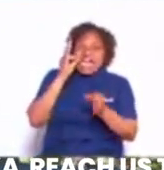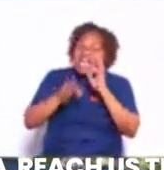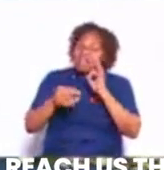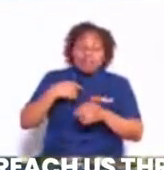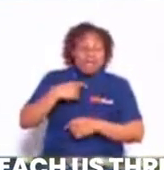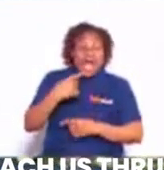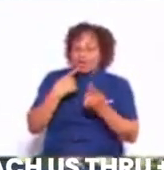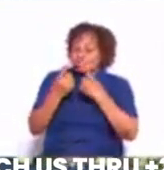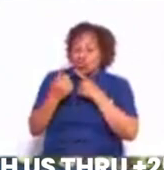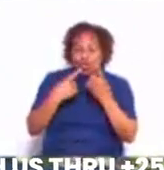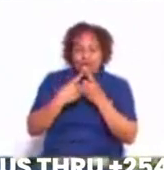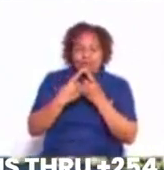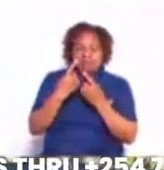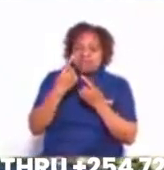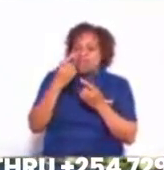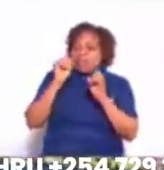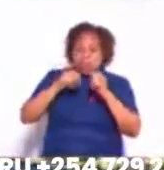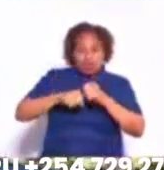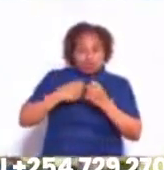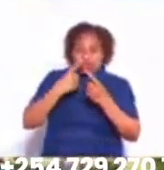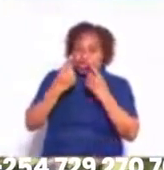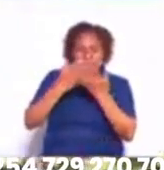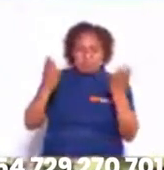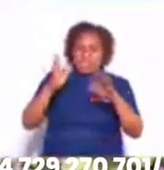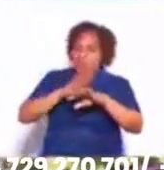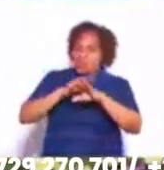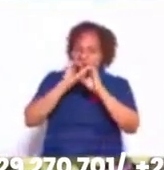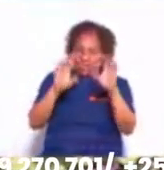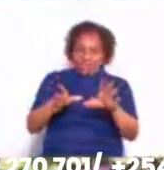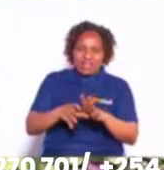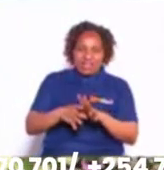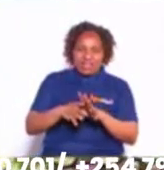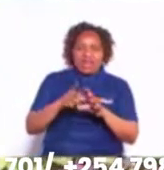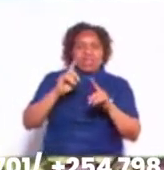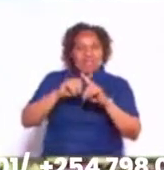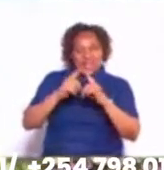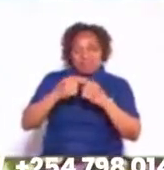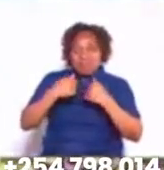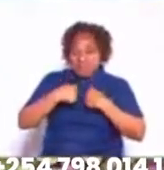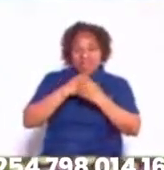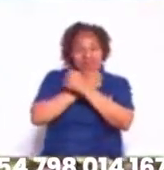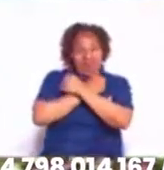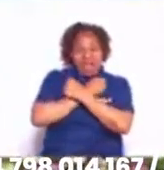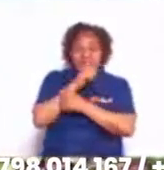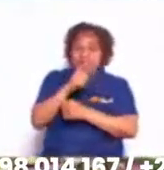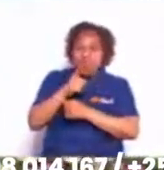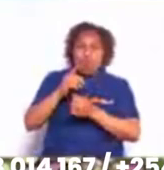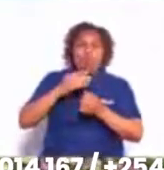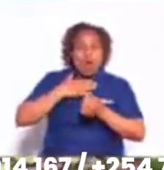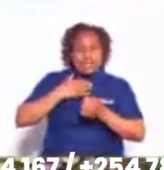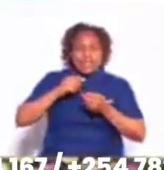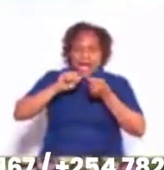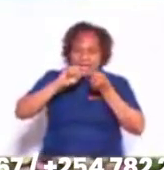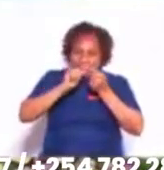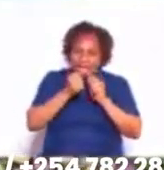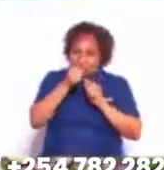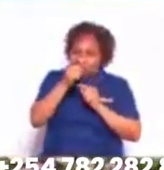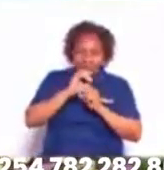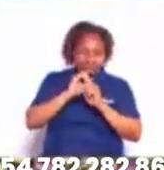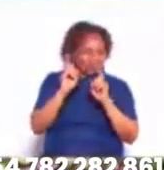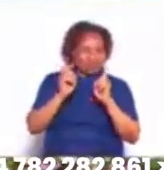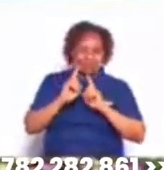talking, I might mention something which is not good. And I love you. I don't want to hurt you. That